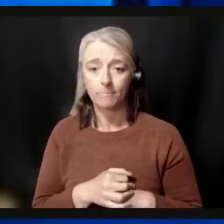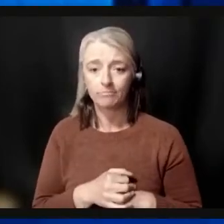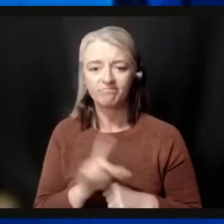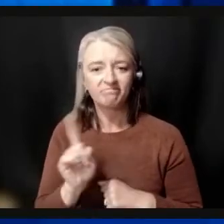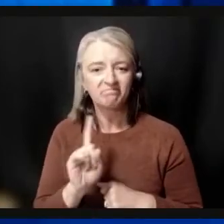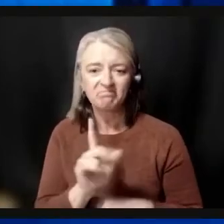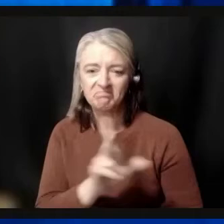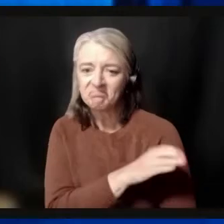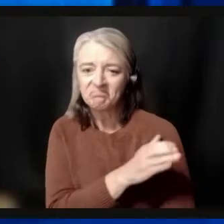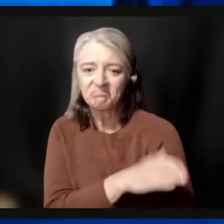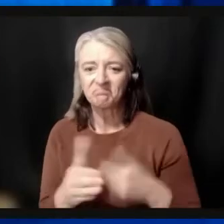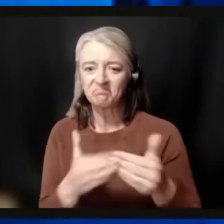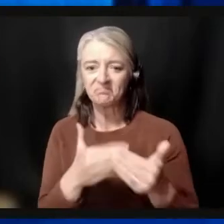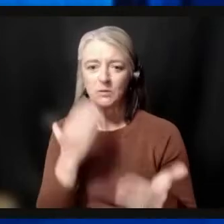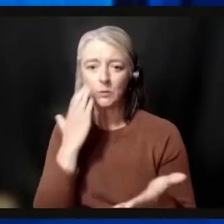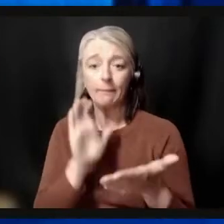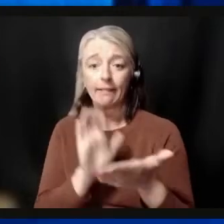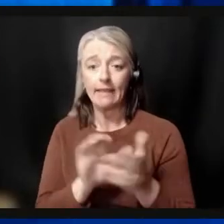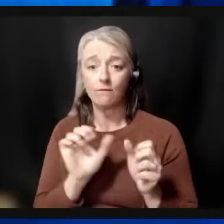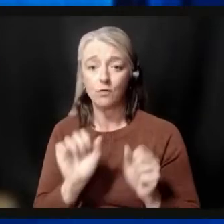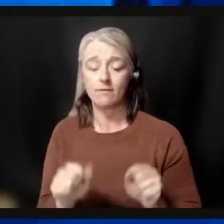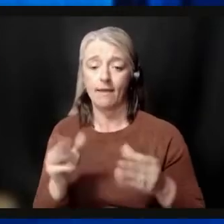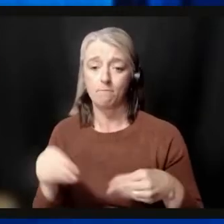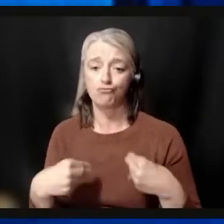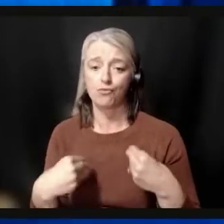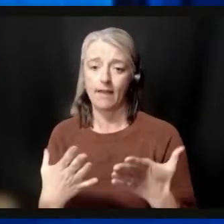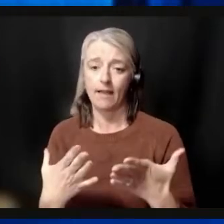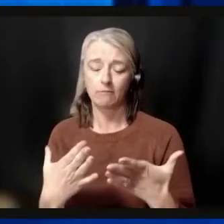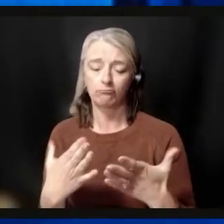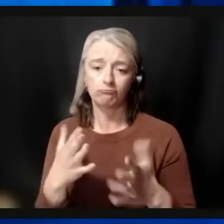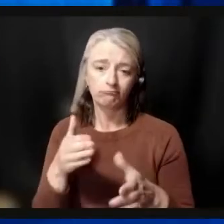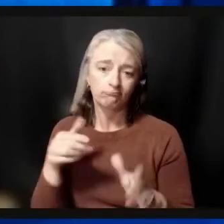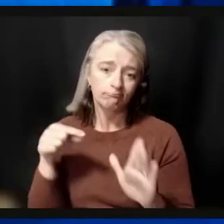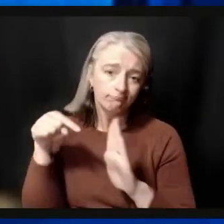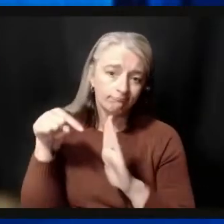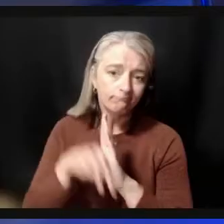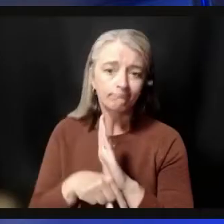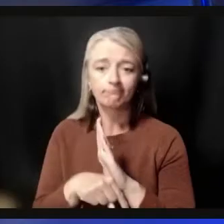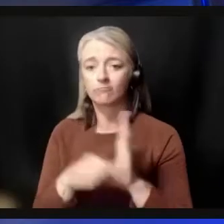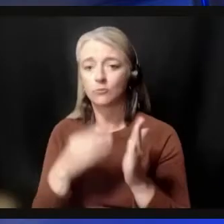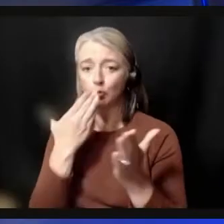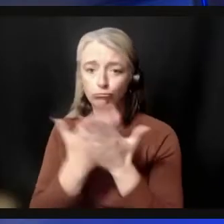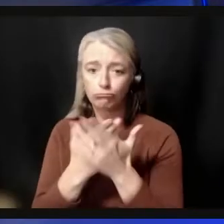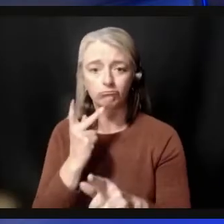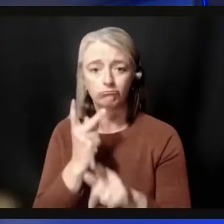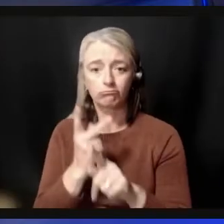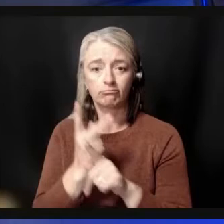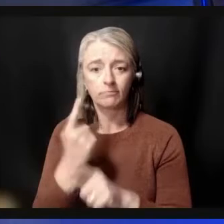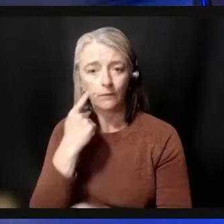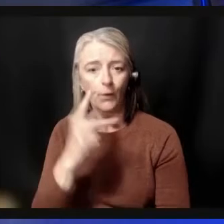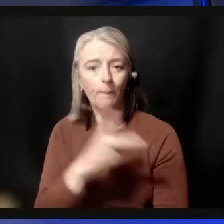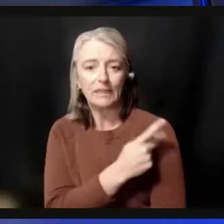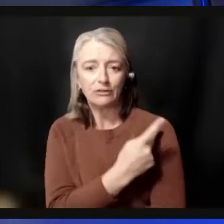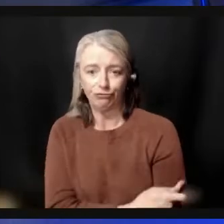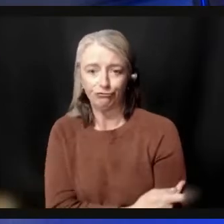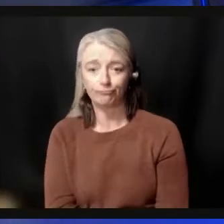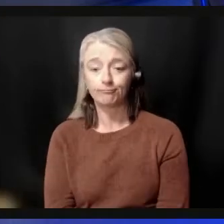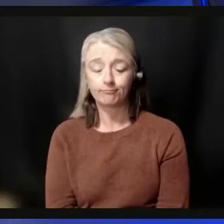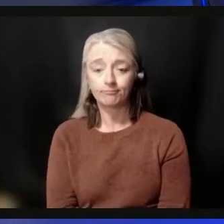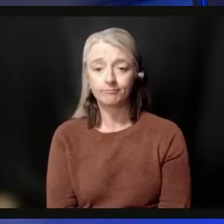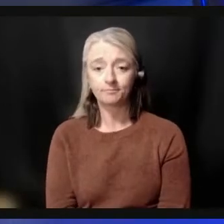where we believe that you can really provide that comprehensive or circle of care to the patient. I know that